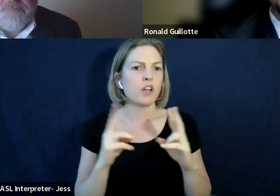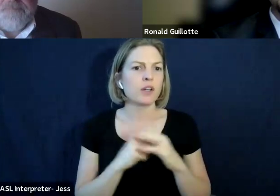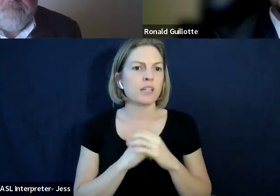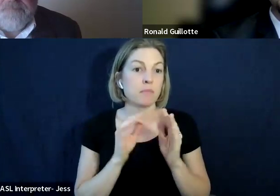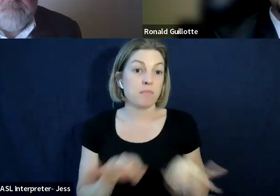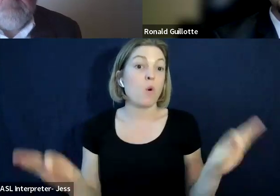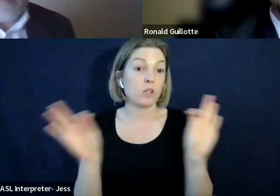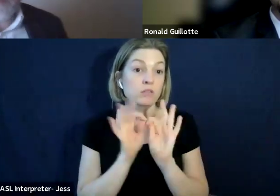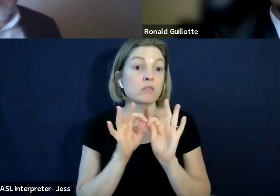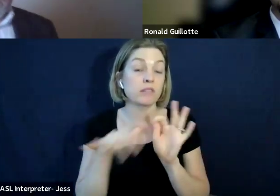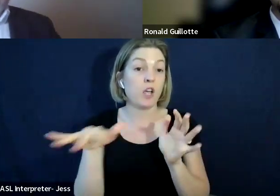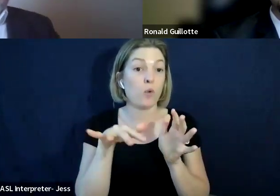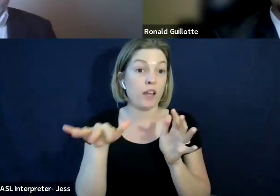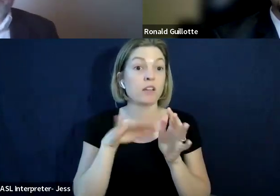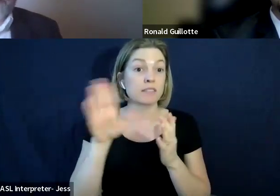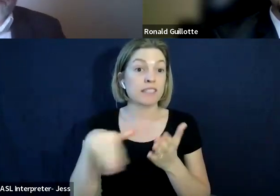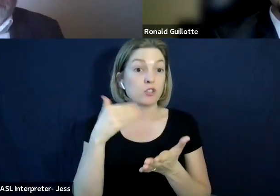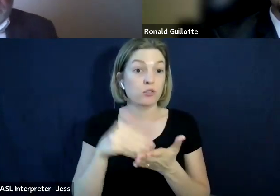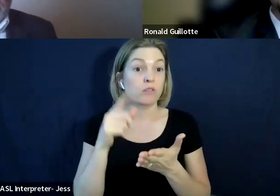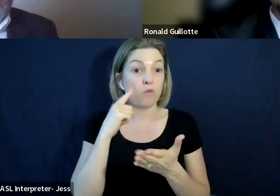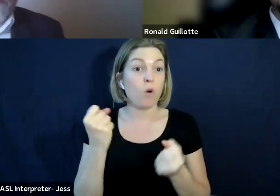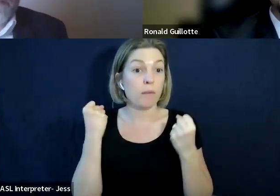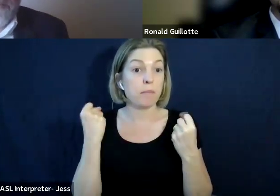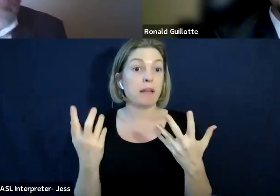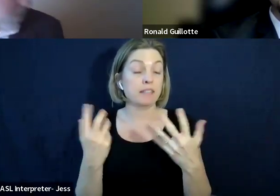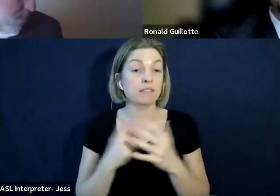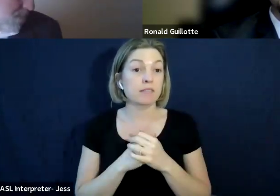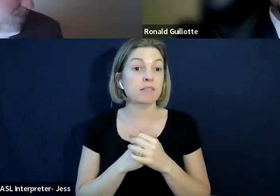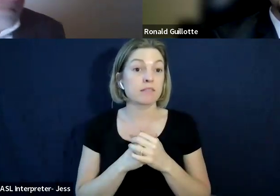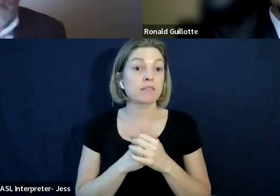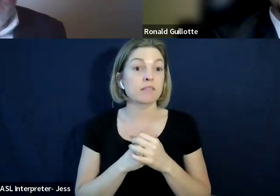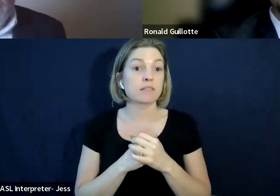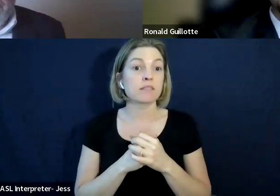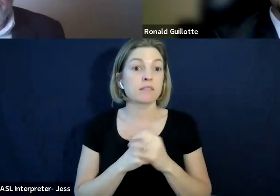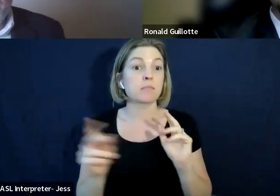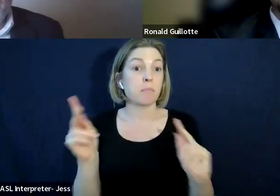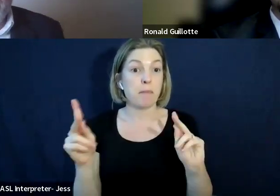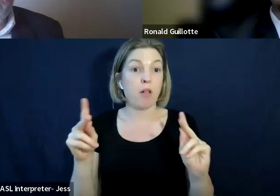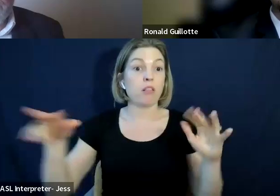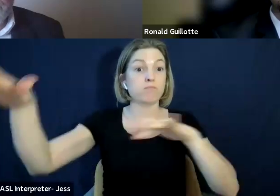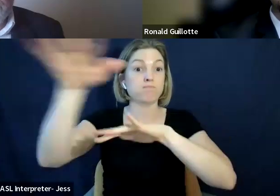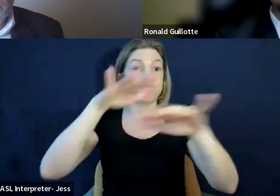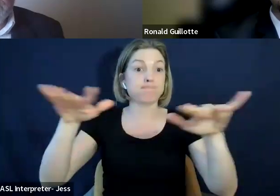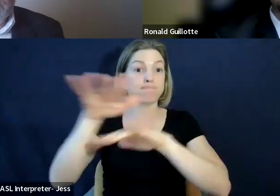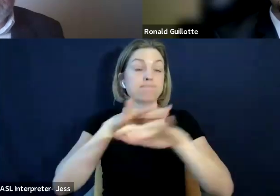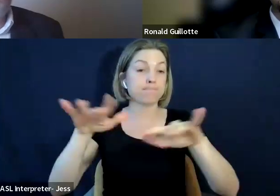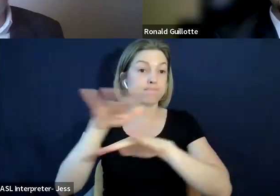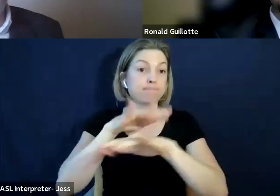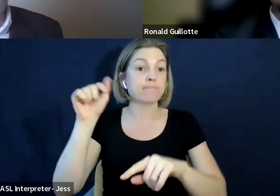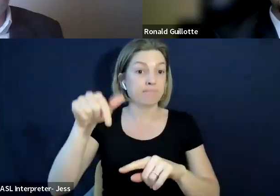important area, central to a lot of where people pass by and use daily.